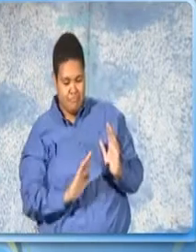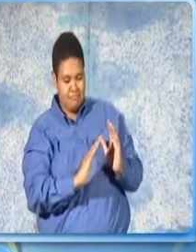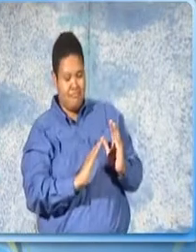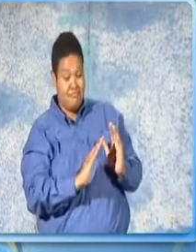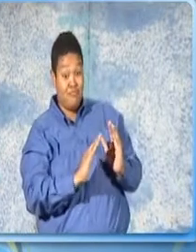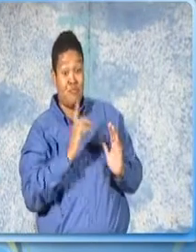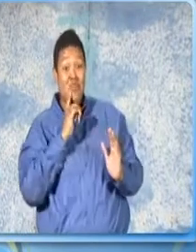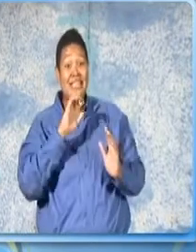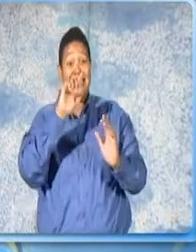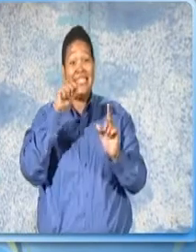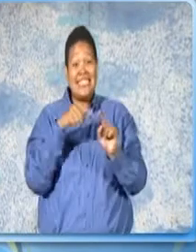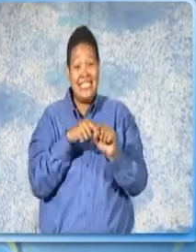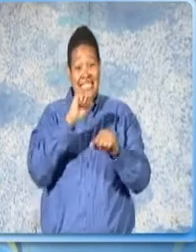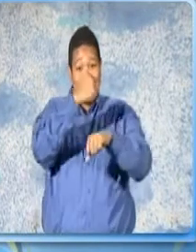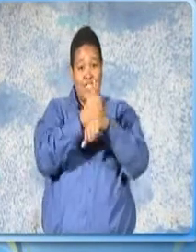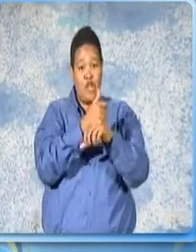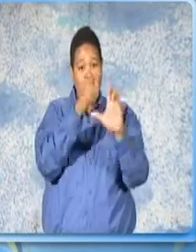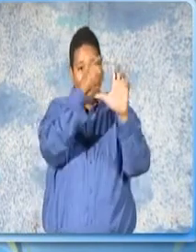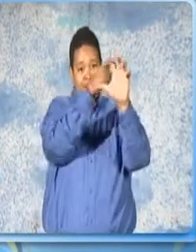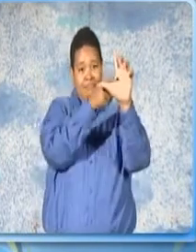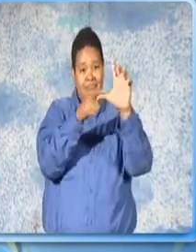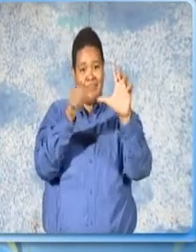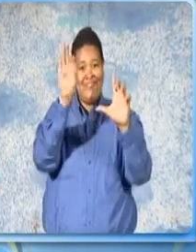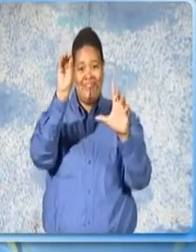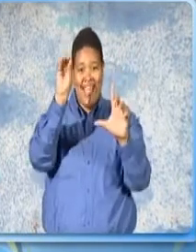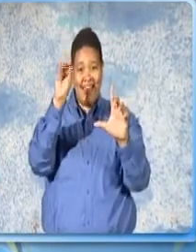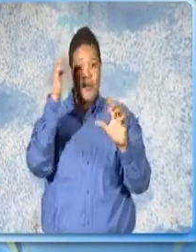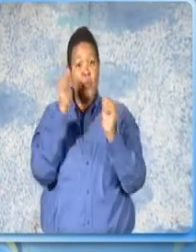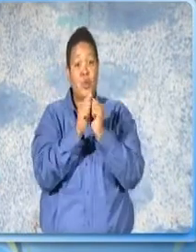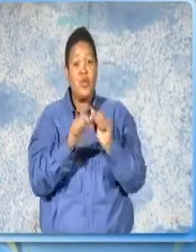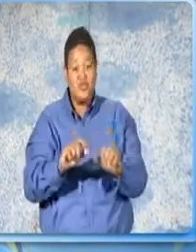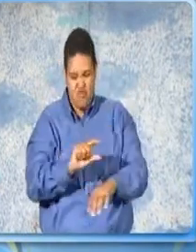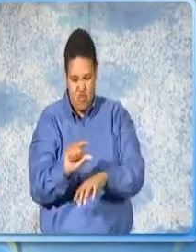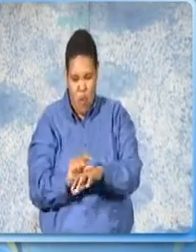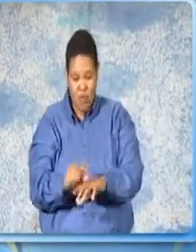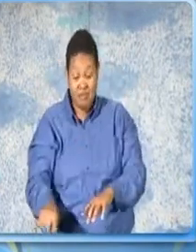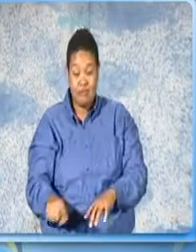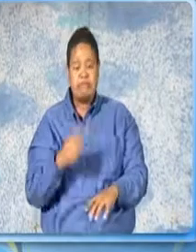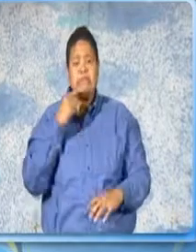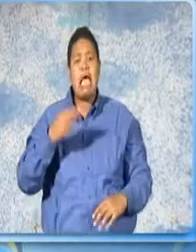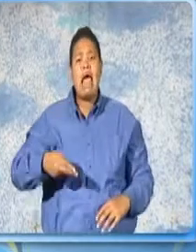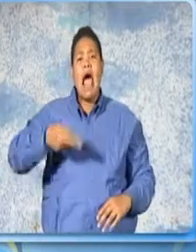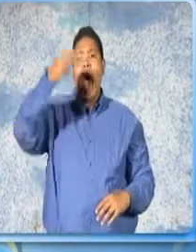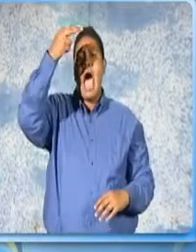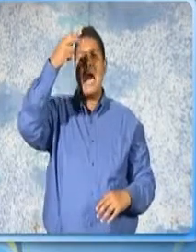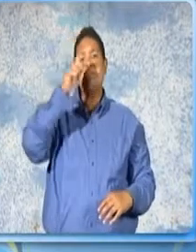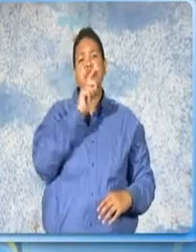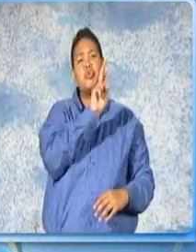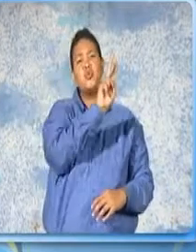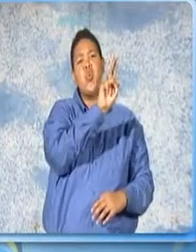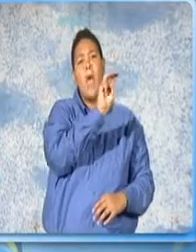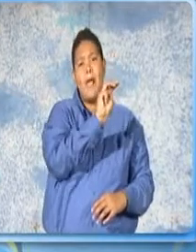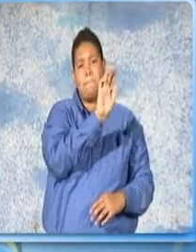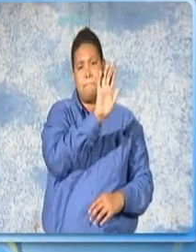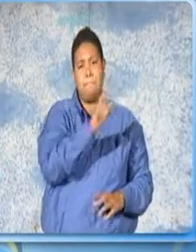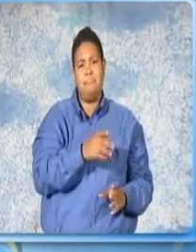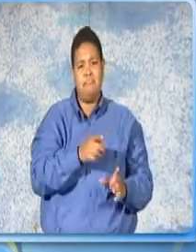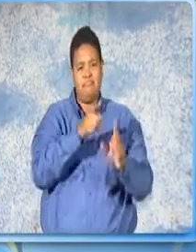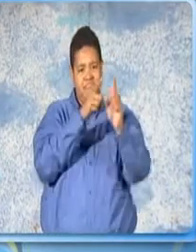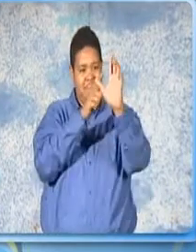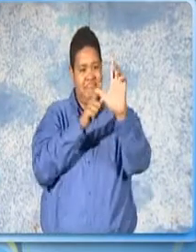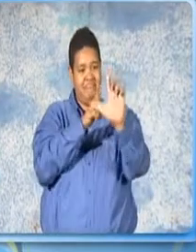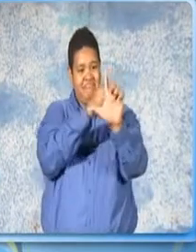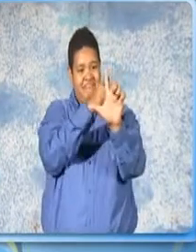triangle with the ground. Let us say that the height of the ramp above the ground is 2 meters and